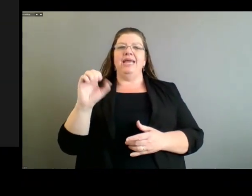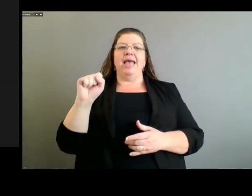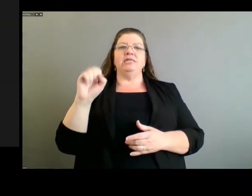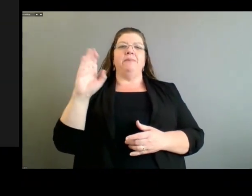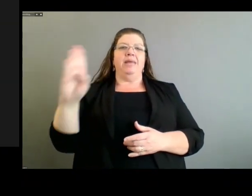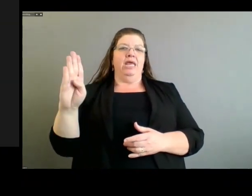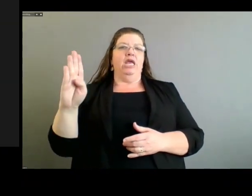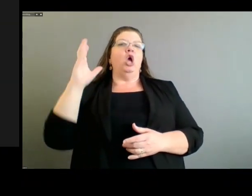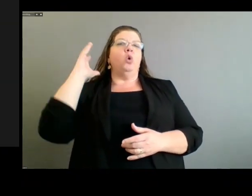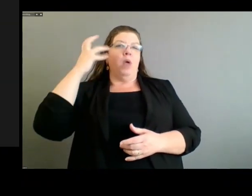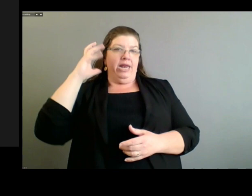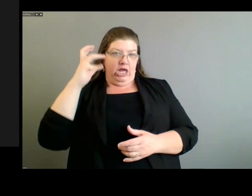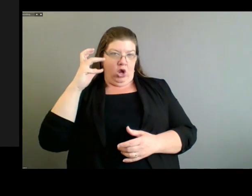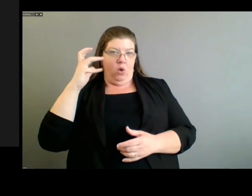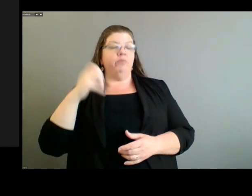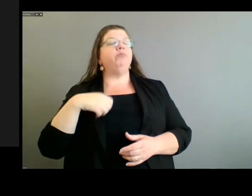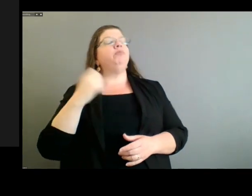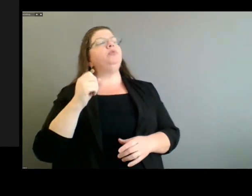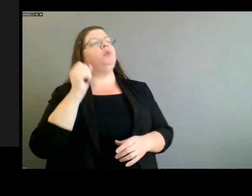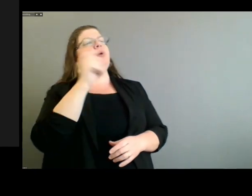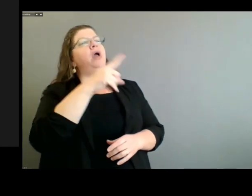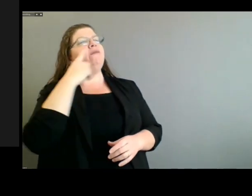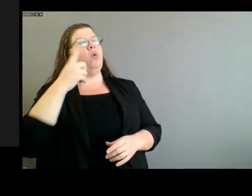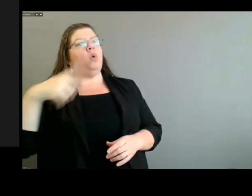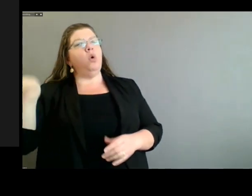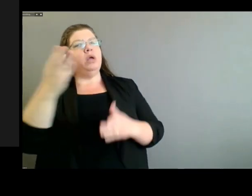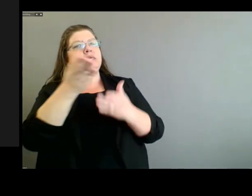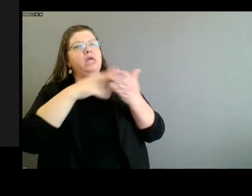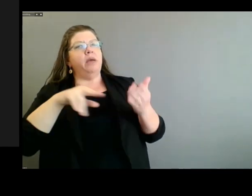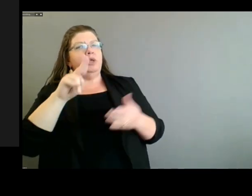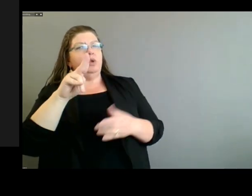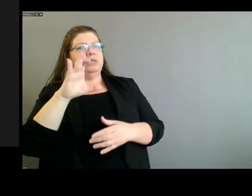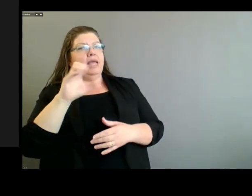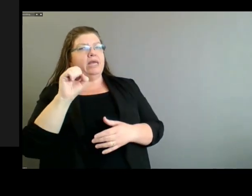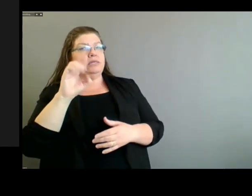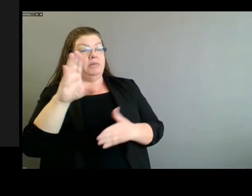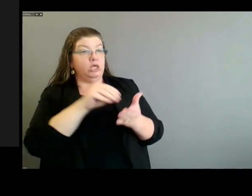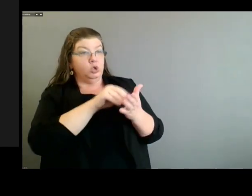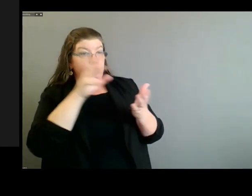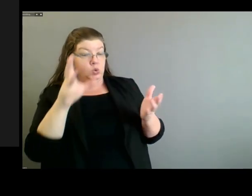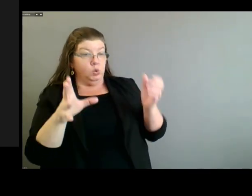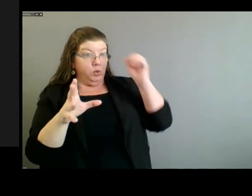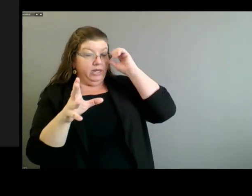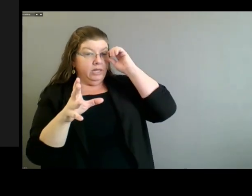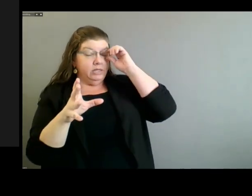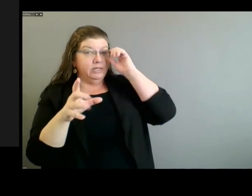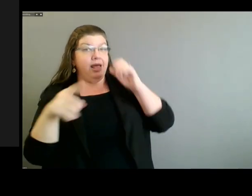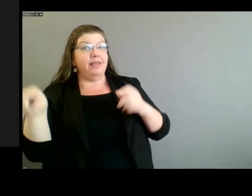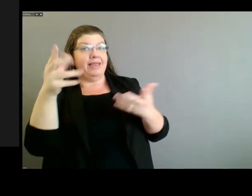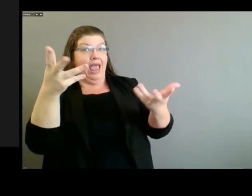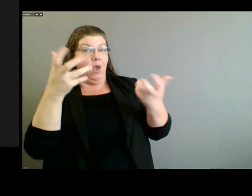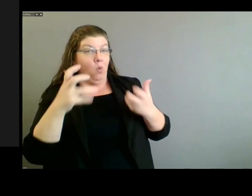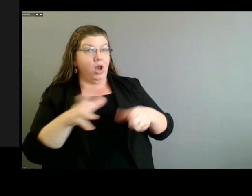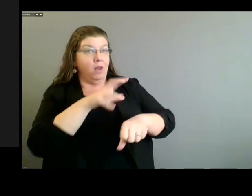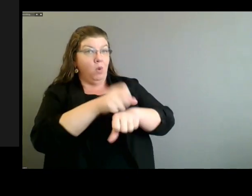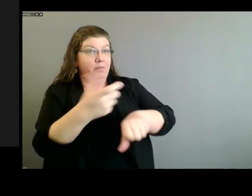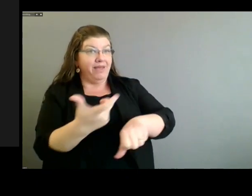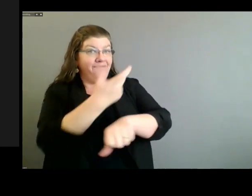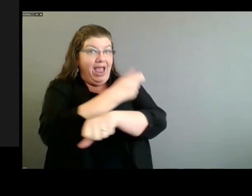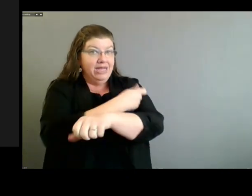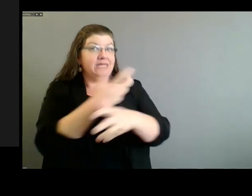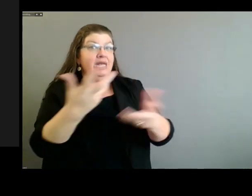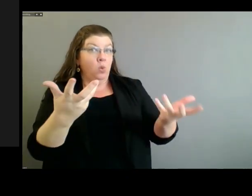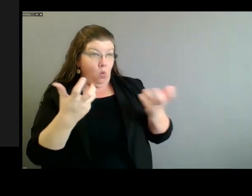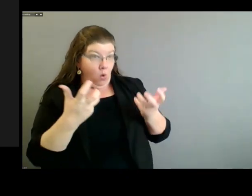My question is on behalf of some UCSB students. They want to make a vaccine appointment, but